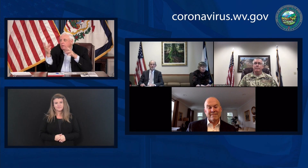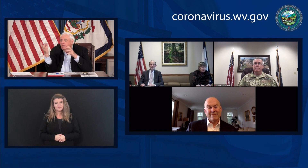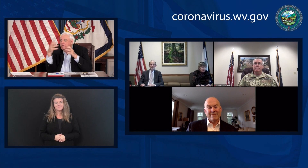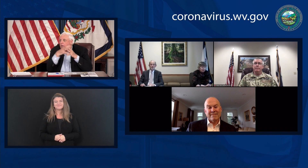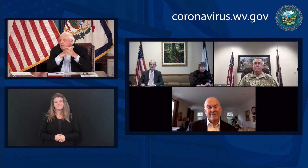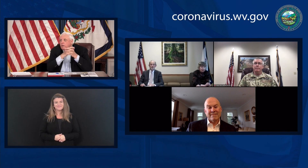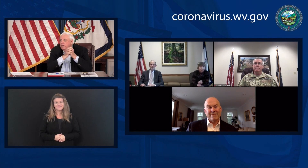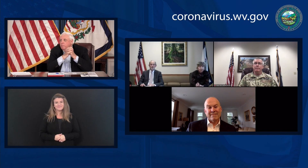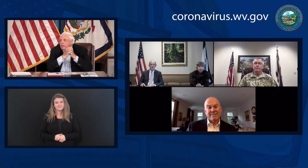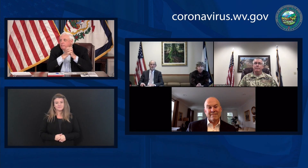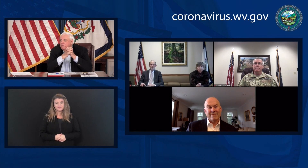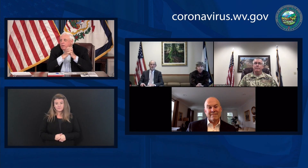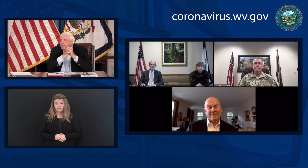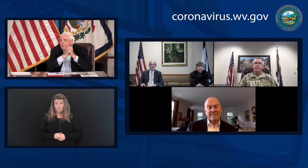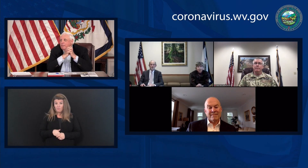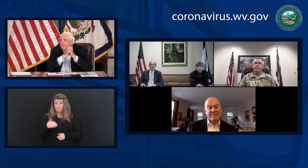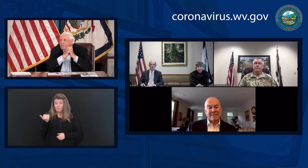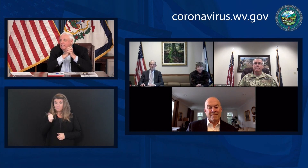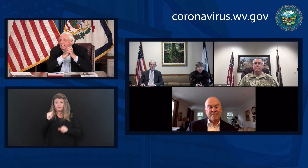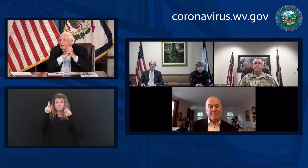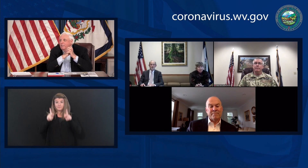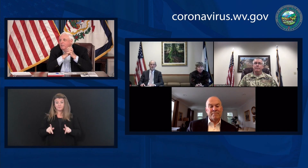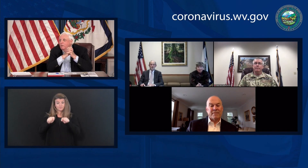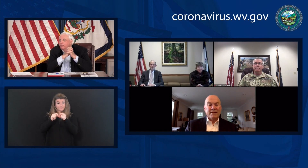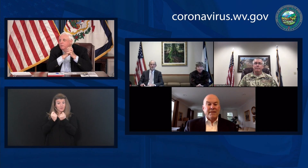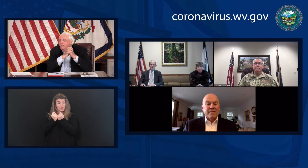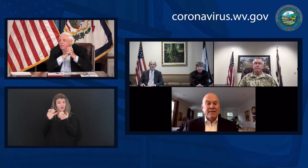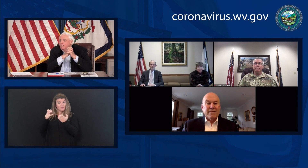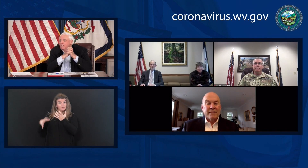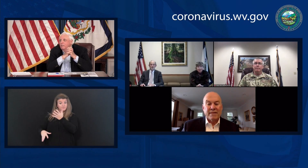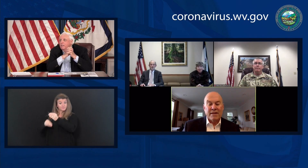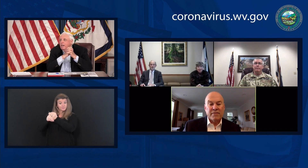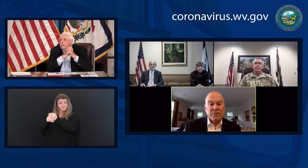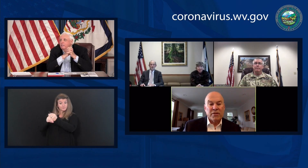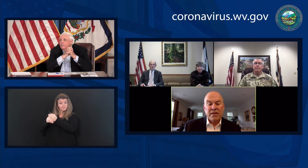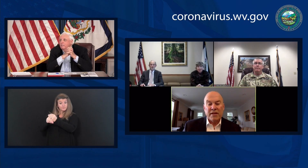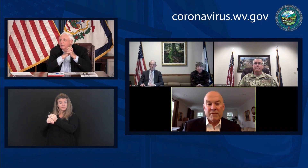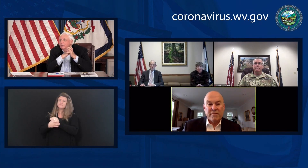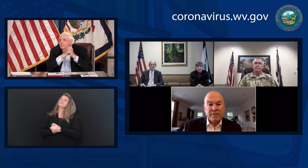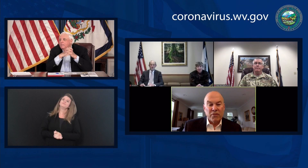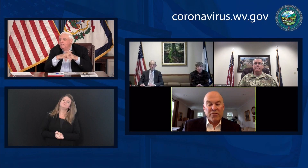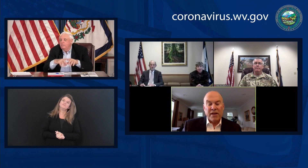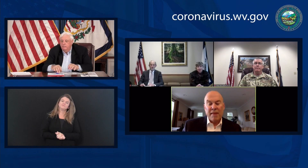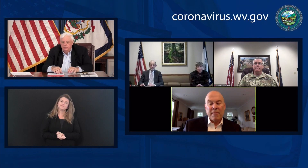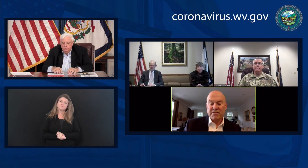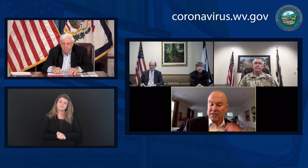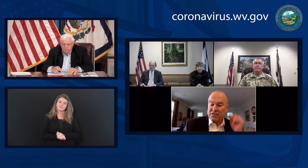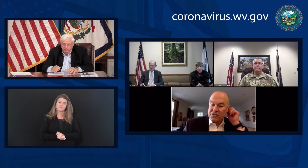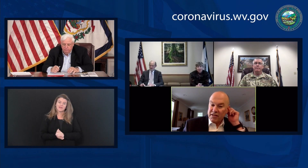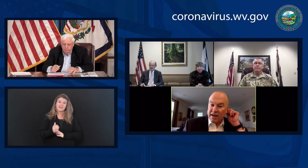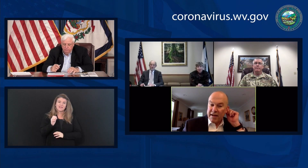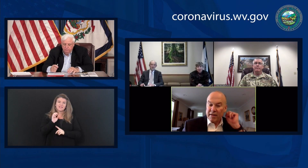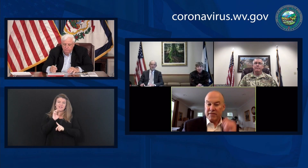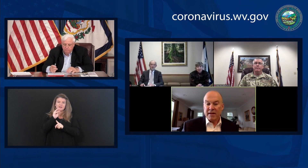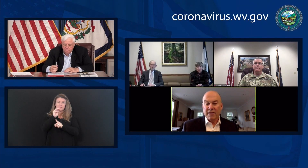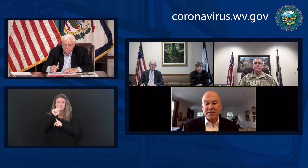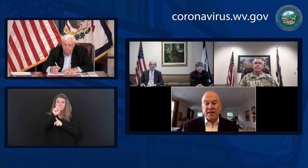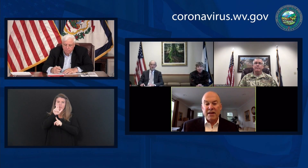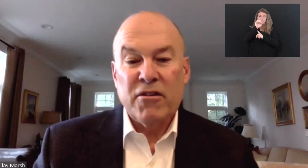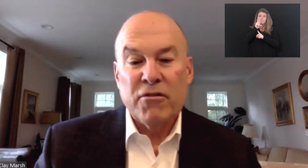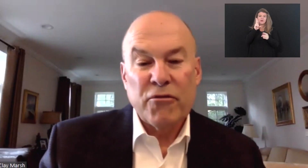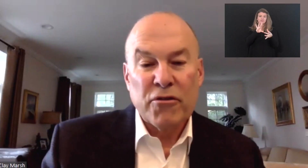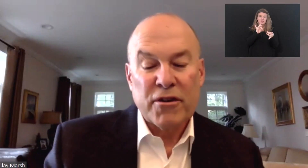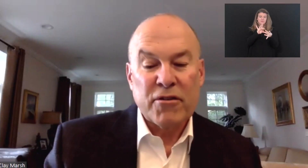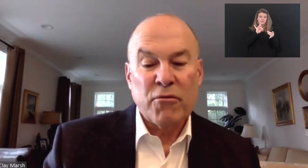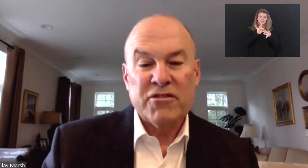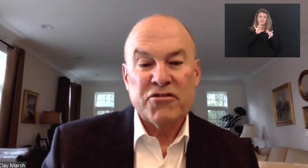Okay, thank you, Clay, Mark. or anybody, does anybody have anything to add to that? You know, or Yeah, Kat? the only thing I might say, this is Clay, and thank